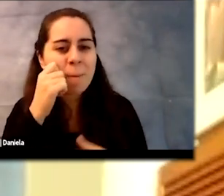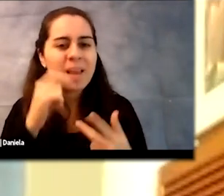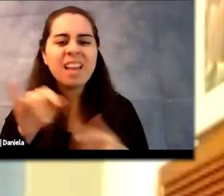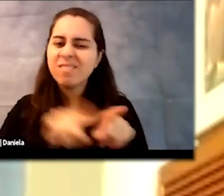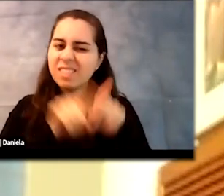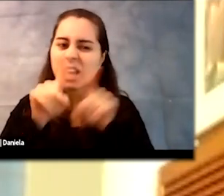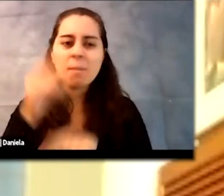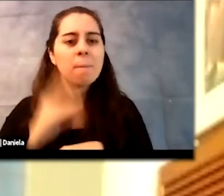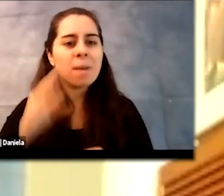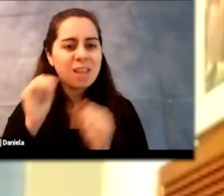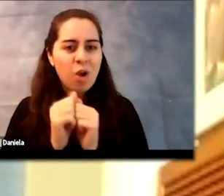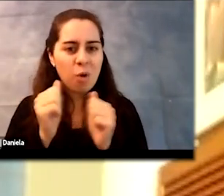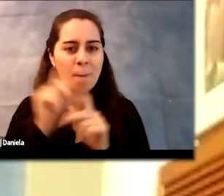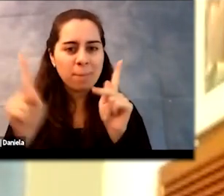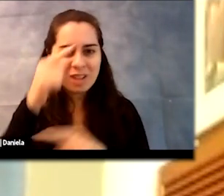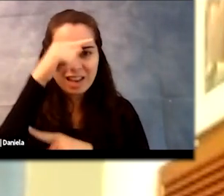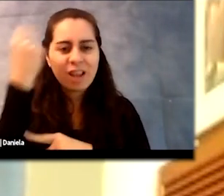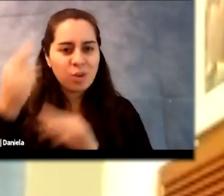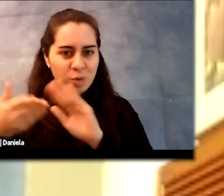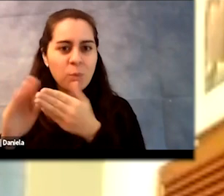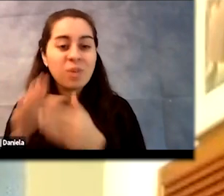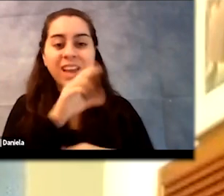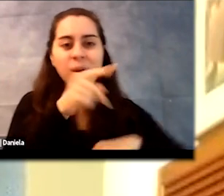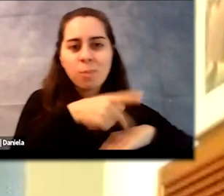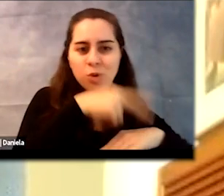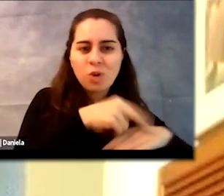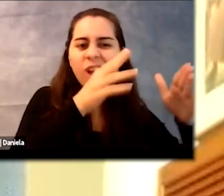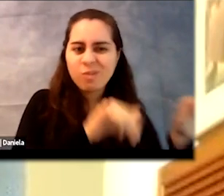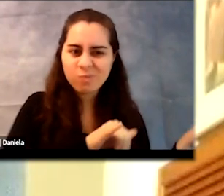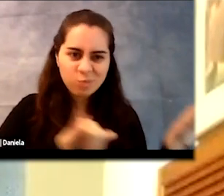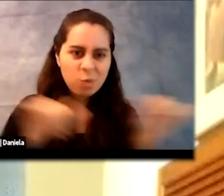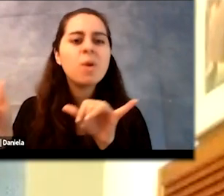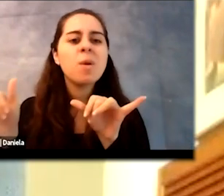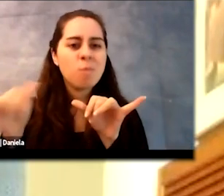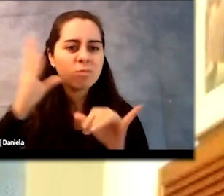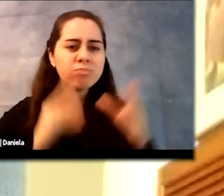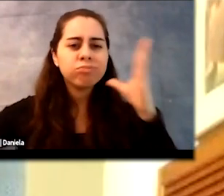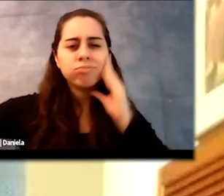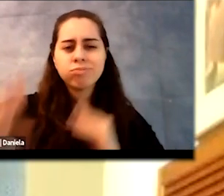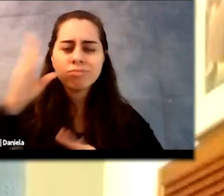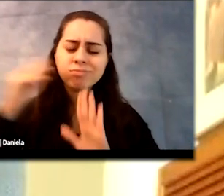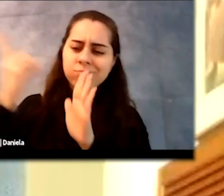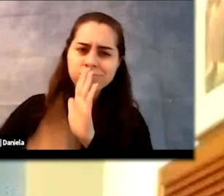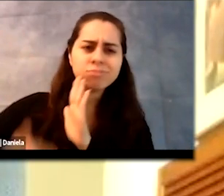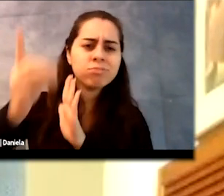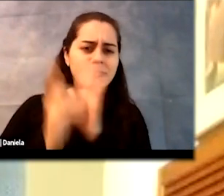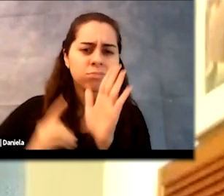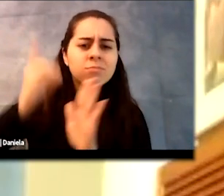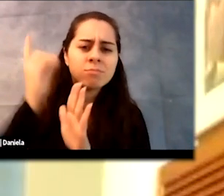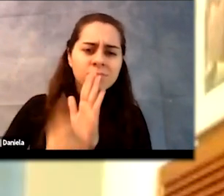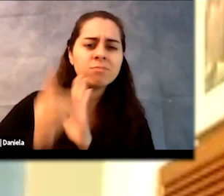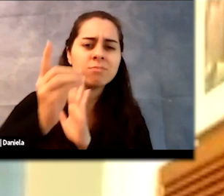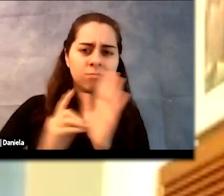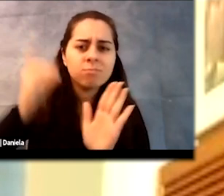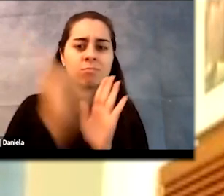The links between the Black community and the Puerto Rican community are extensive, and each community identified